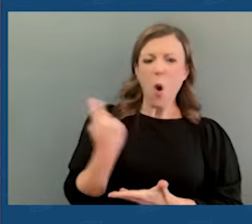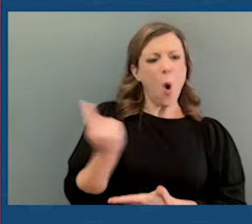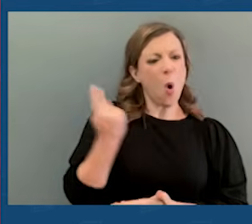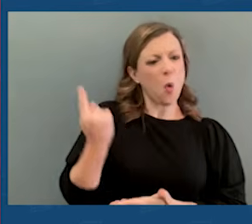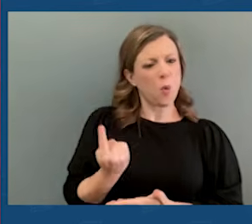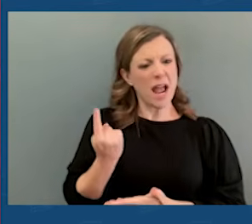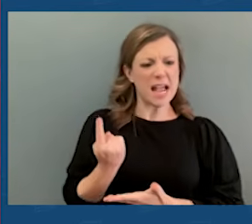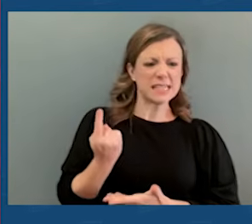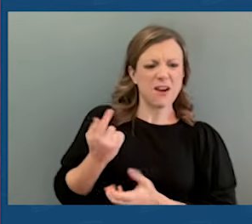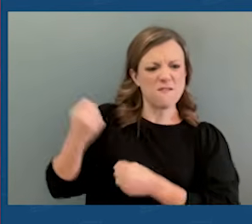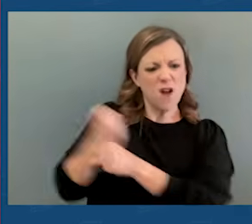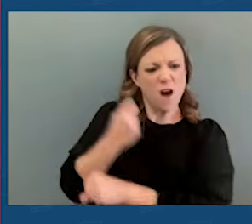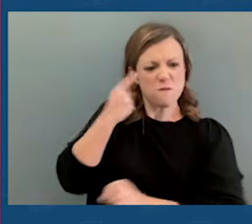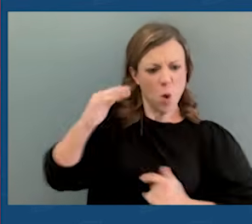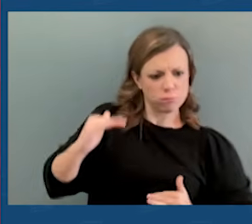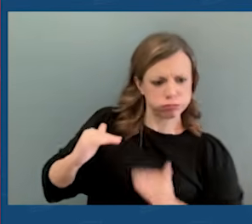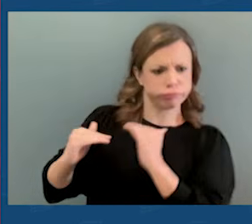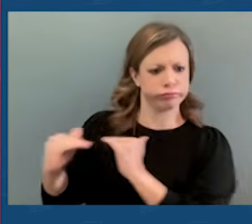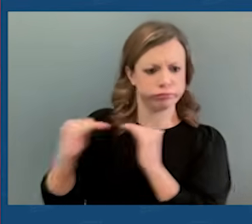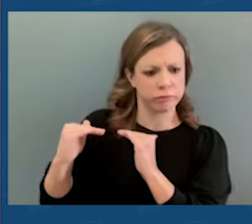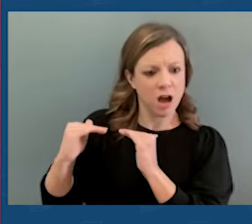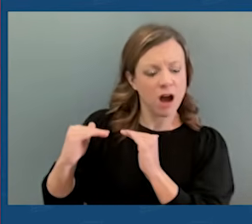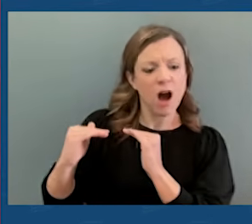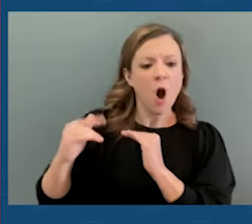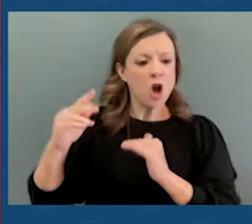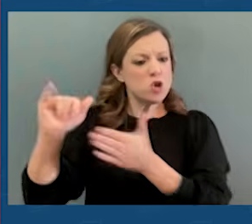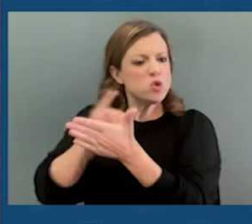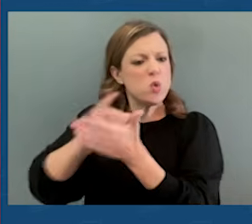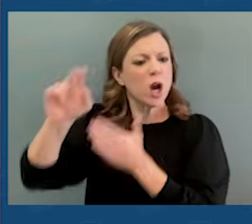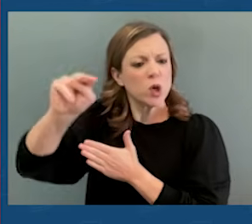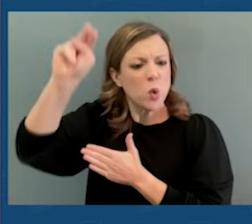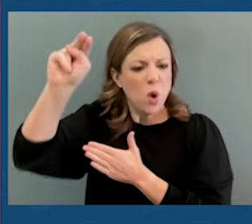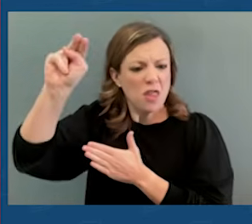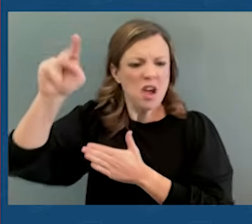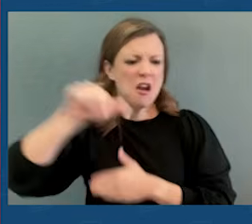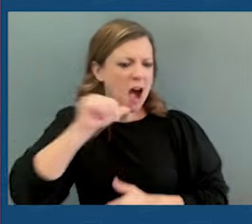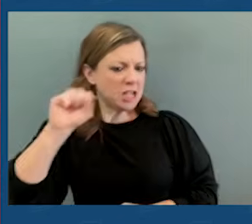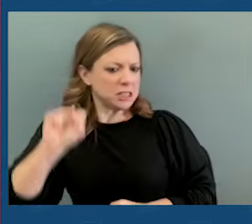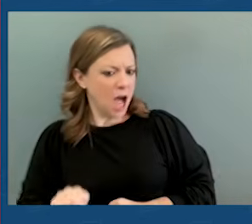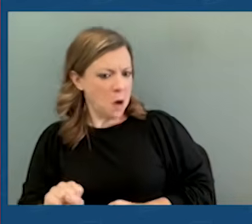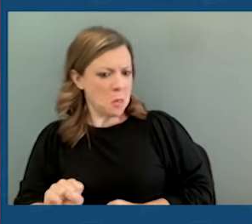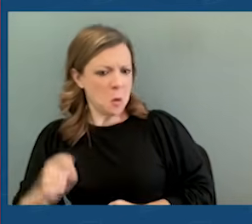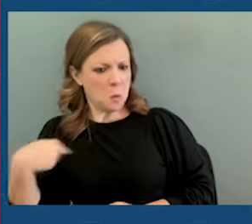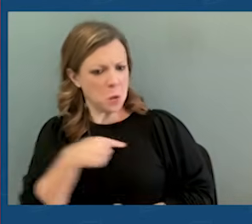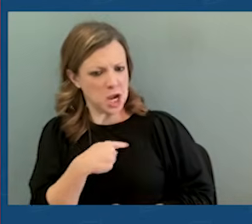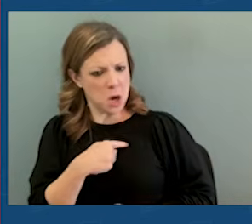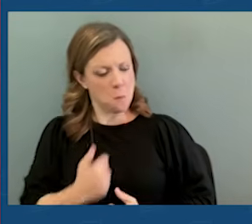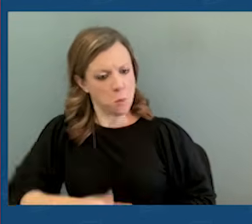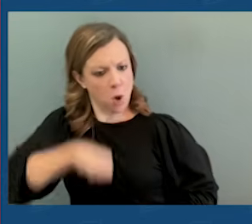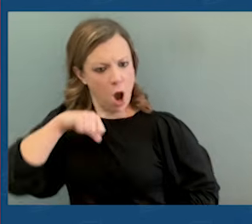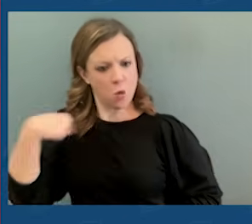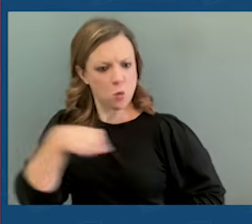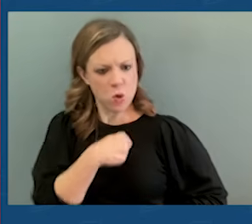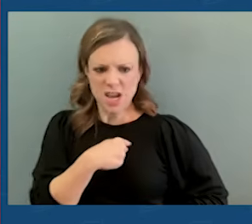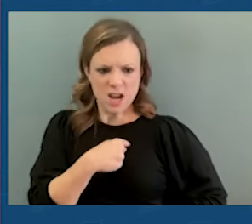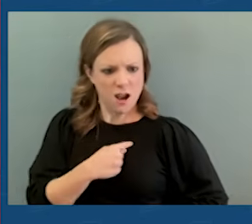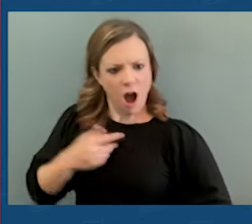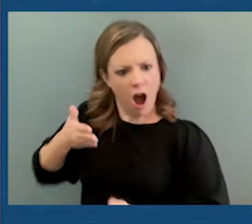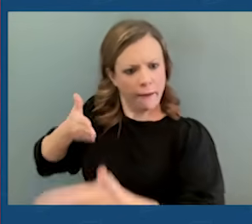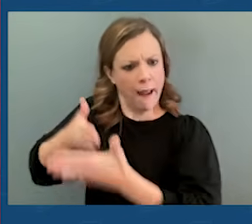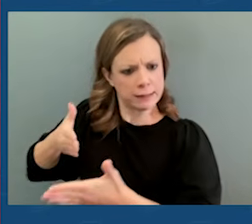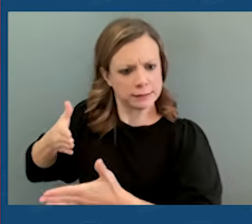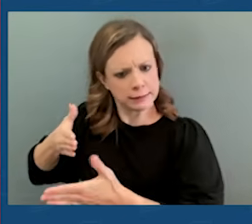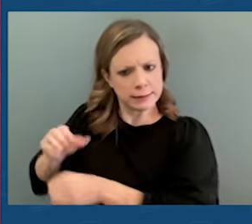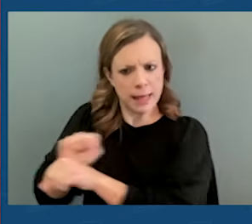was a product of the South, the Confederacy. We're proud of the legacy of incredible warriors for justice